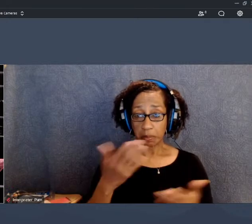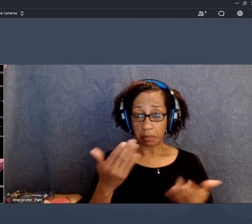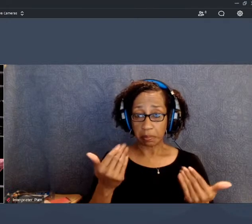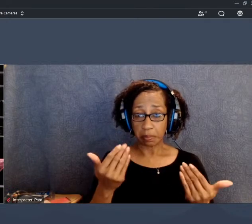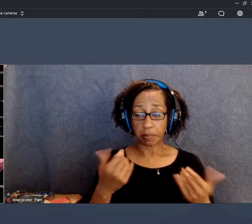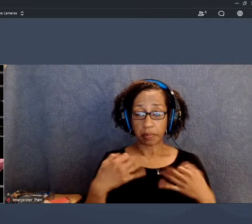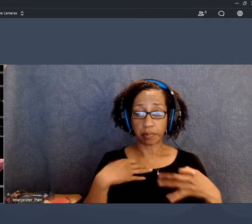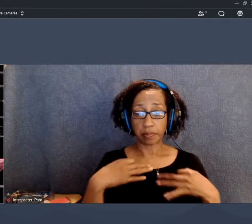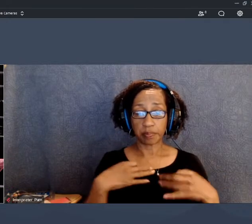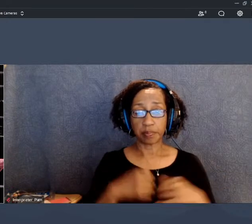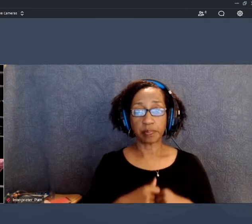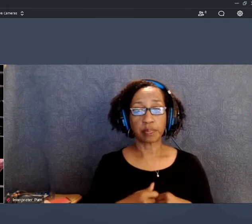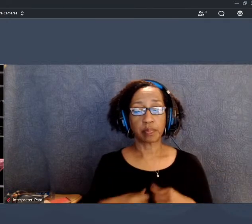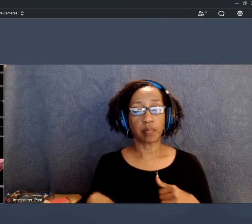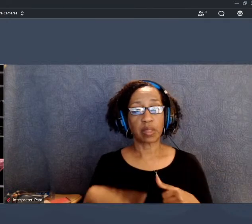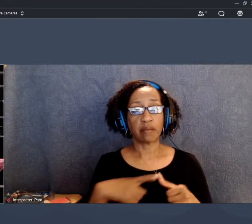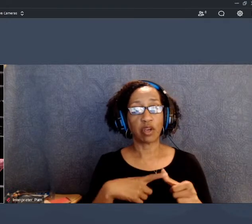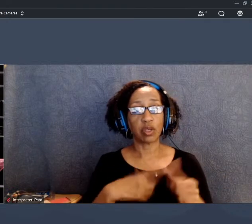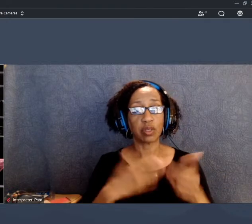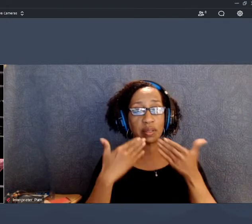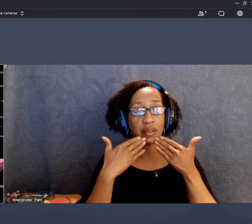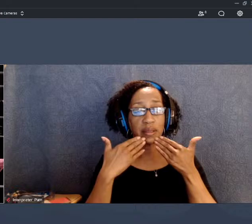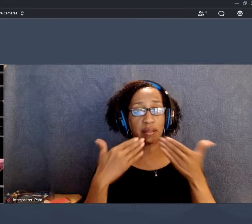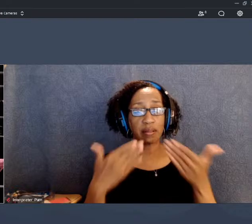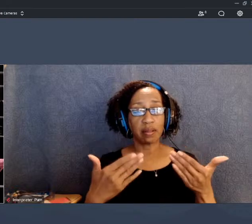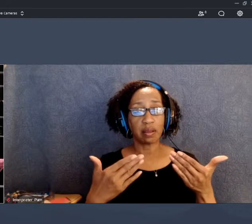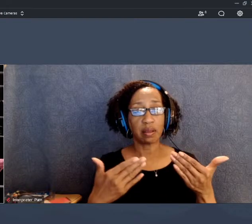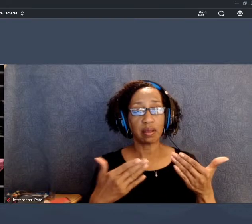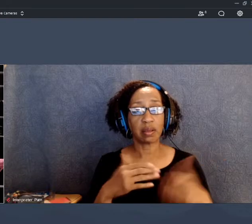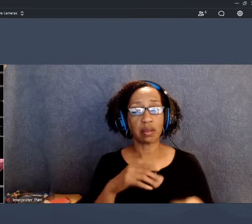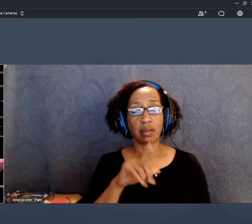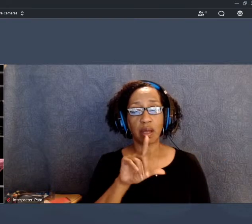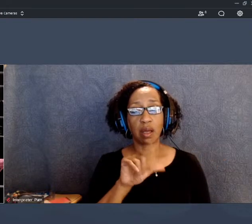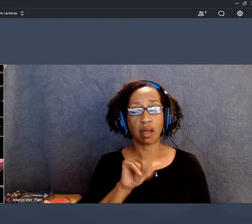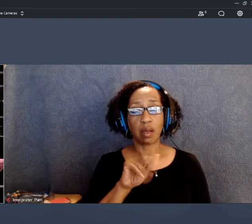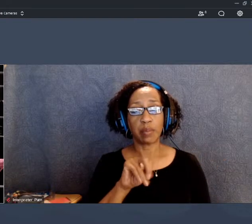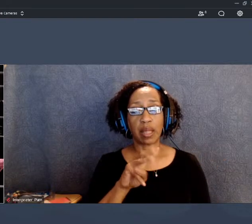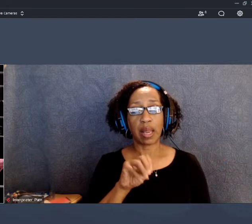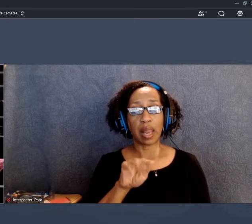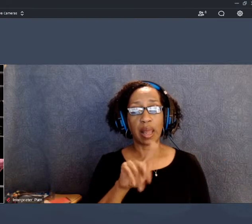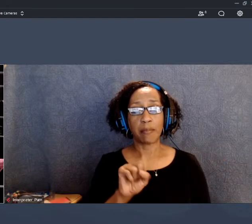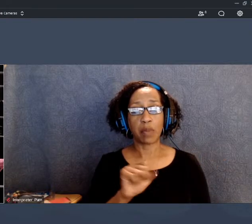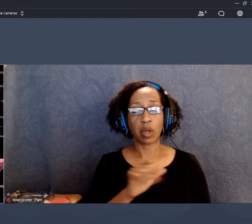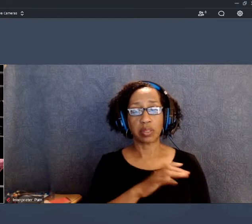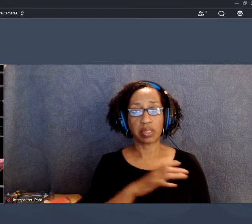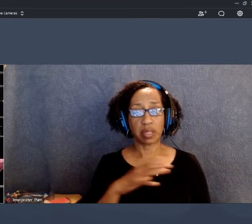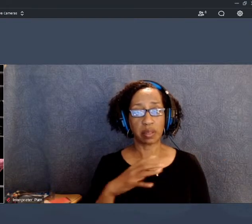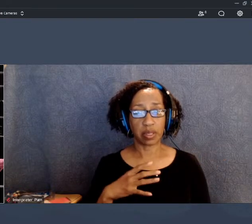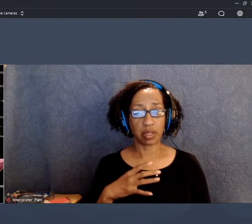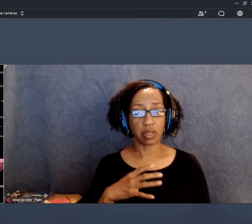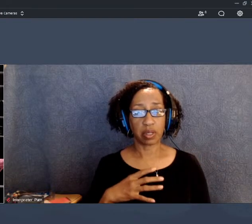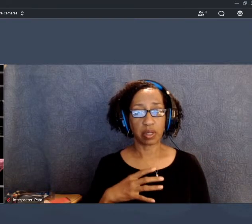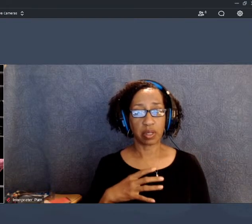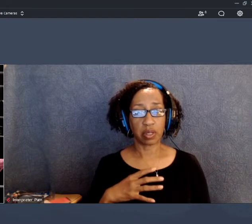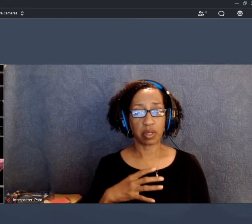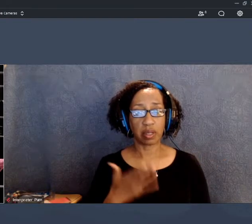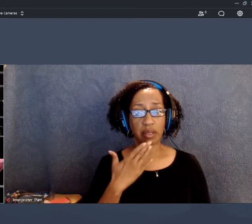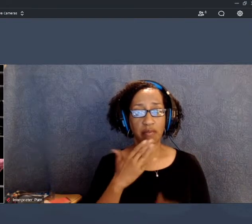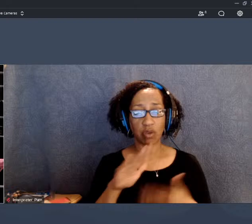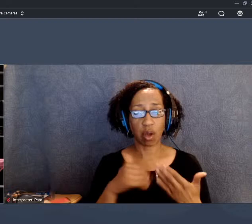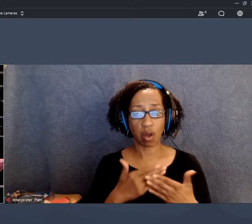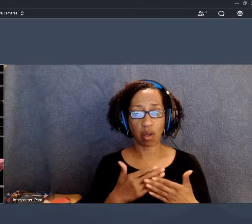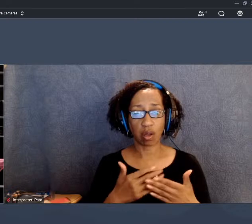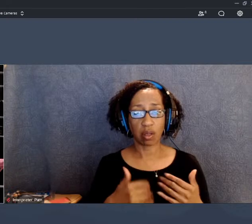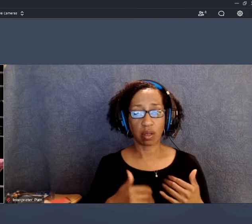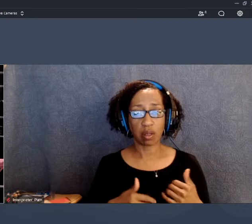Sure. First of all, I just want to say thank you to the Landmarks Commission and I guess to meet all of you guys, especially you. I say, am